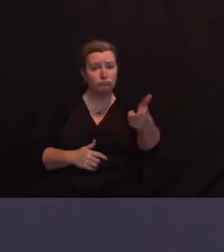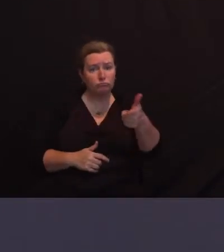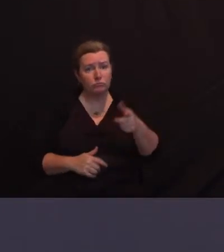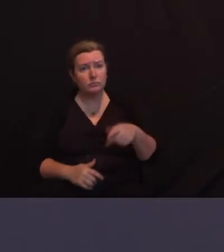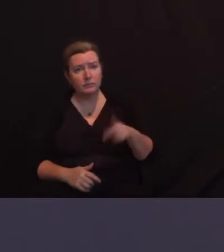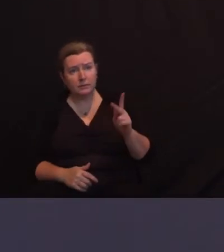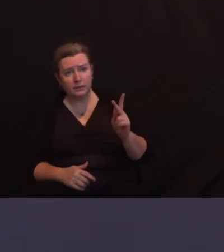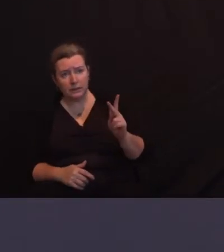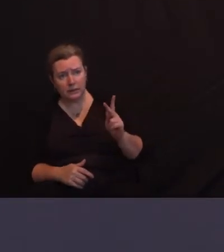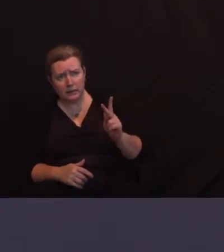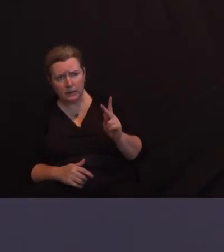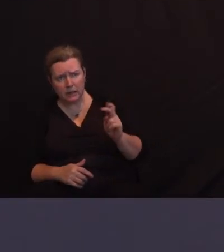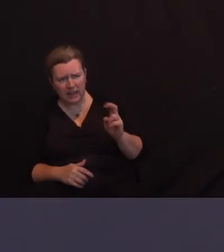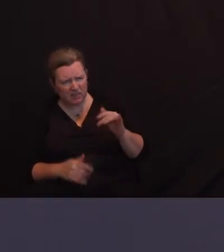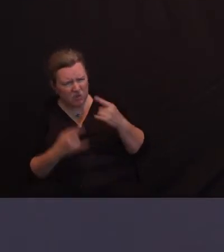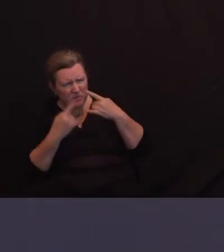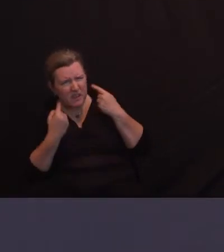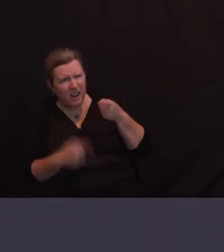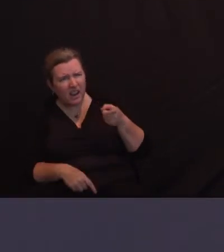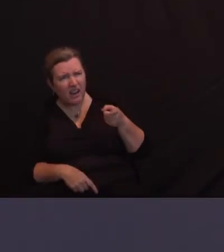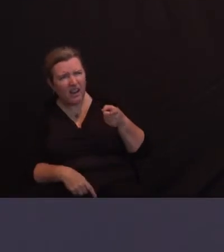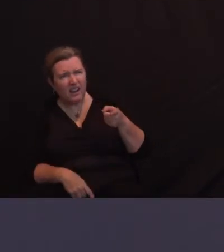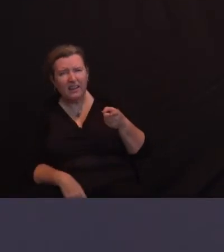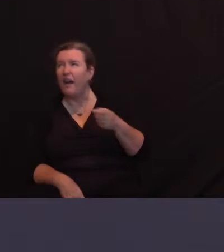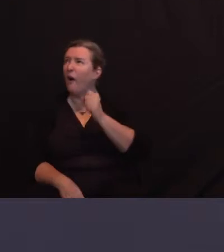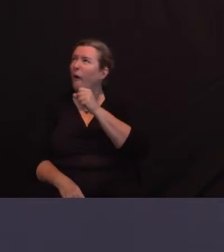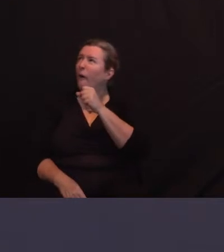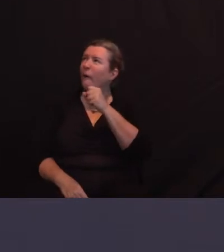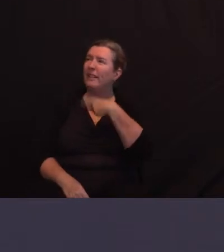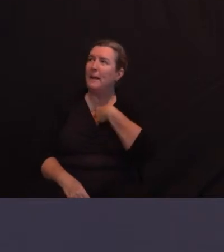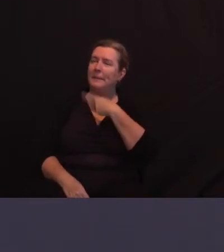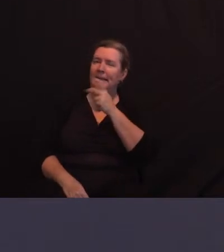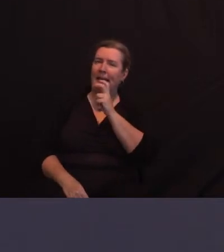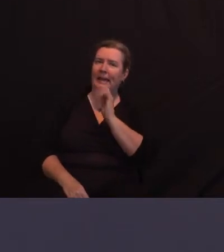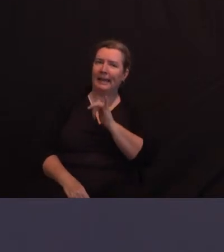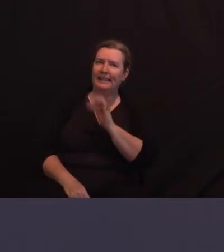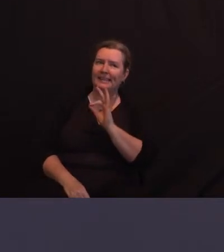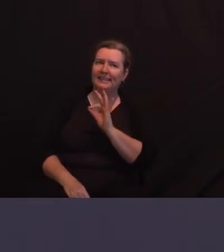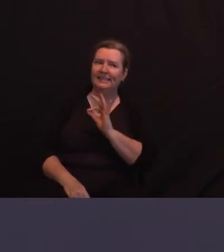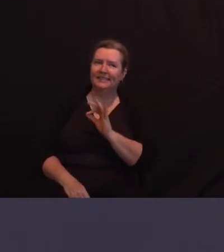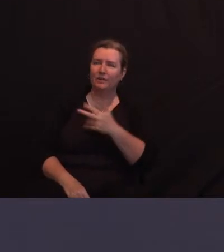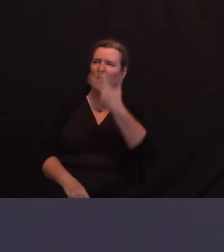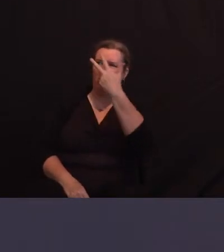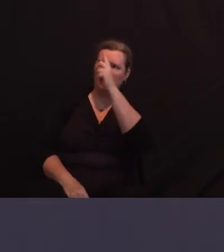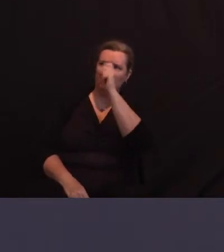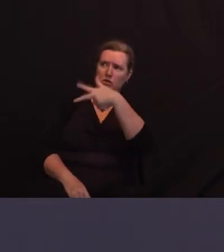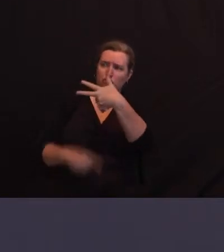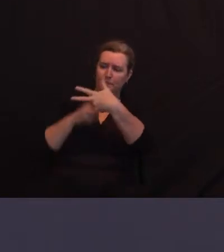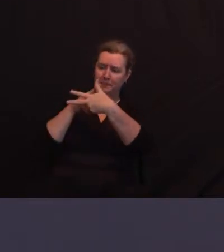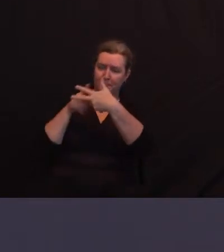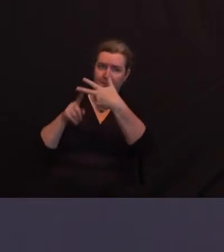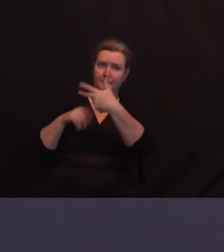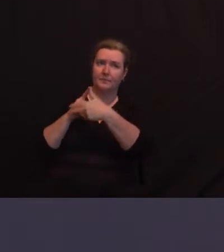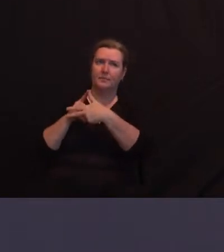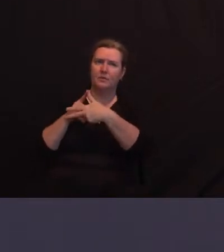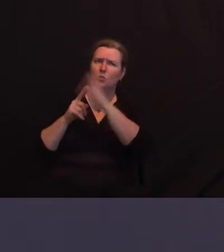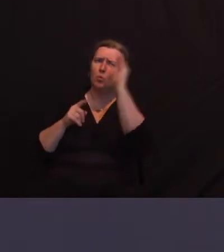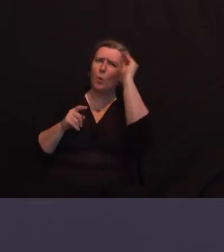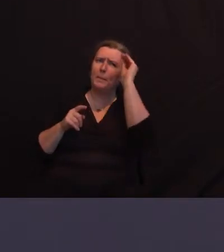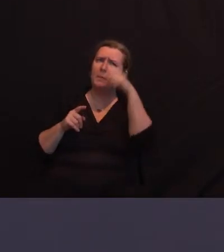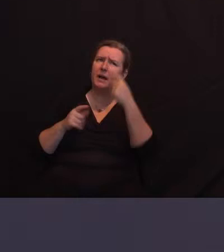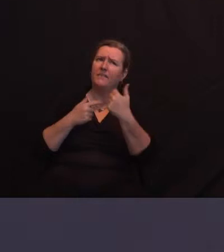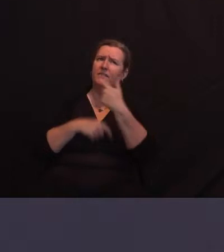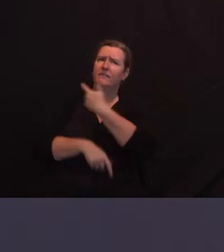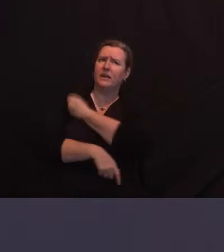Governor. My favorite mask in the state. Nice to see you. Likewise. 3 questions for you. 1, what is your opinion on vaccine mandates